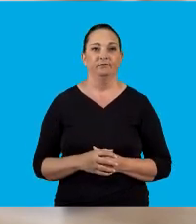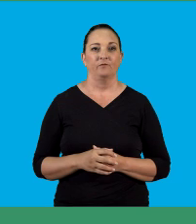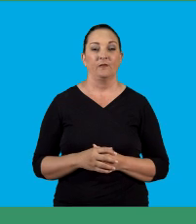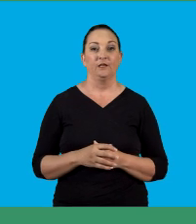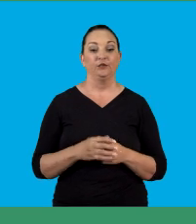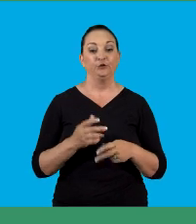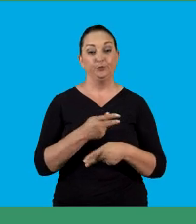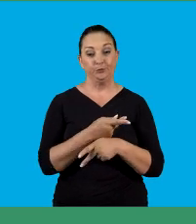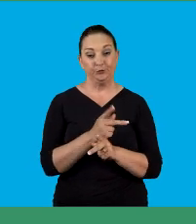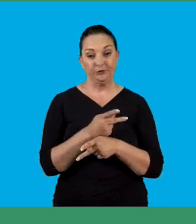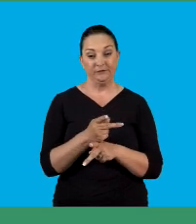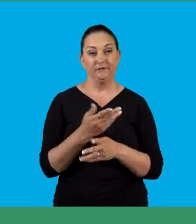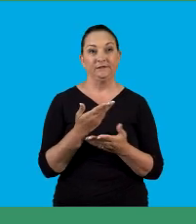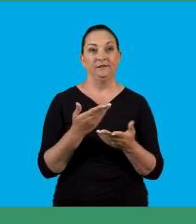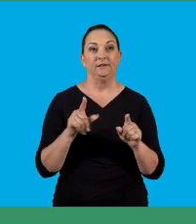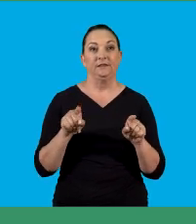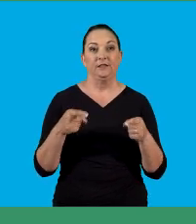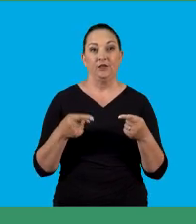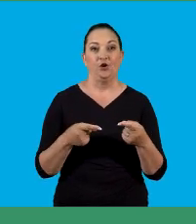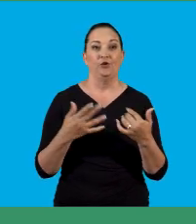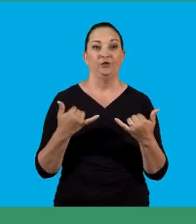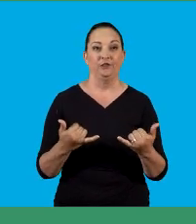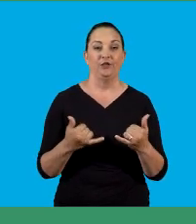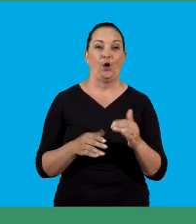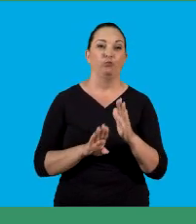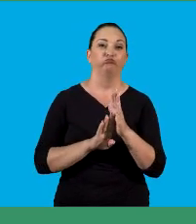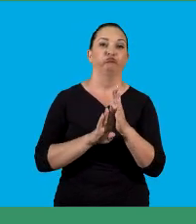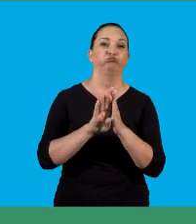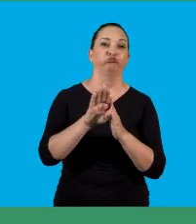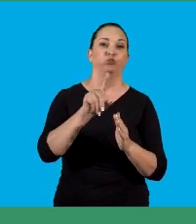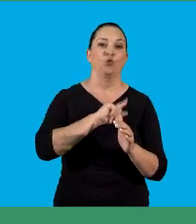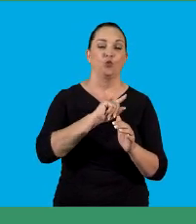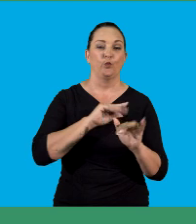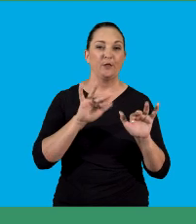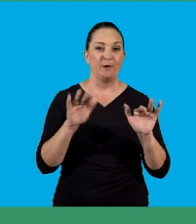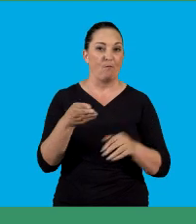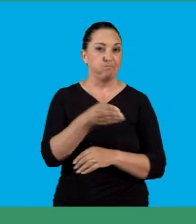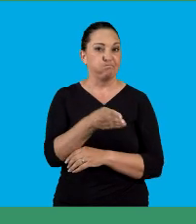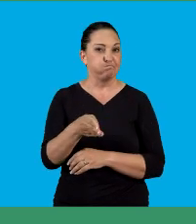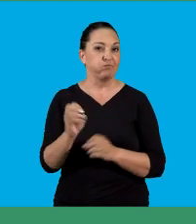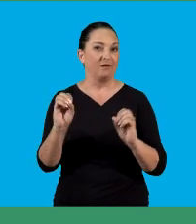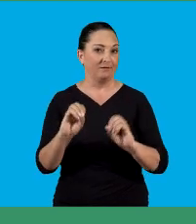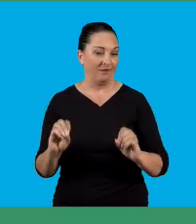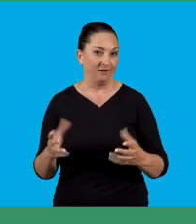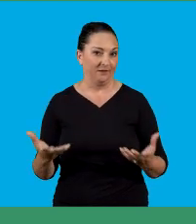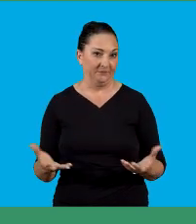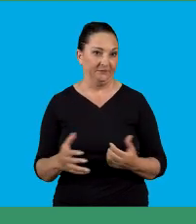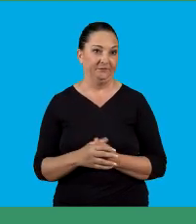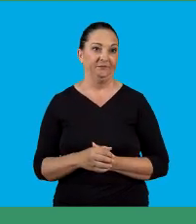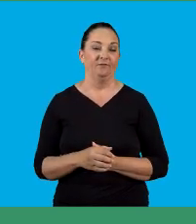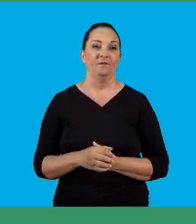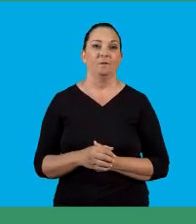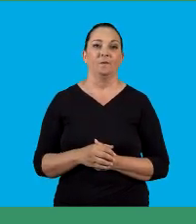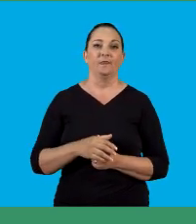May result in loss of production as employees stay absent from work during strikes. So since employees are not at